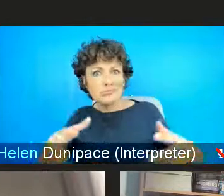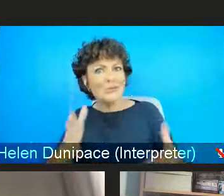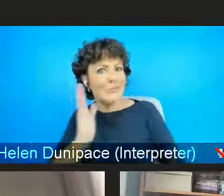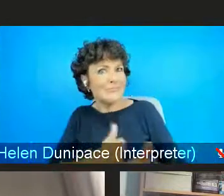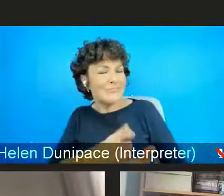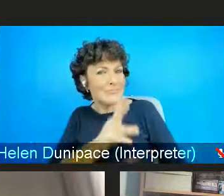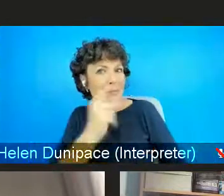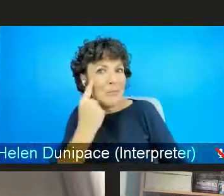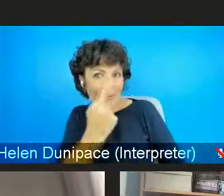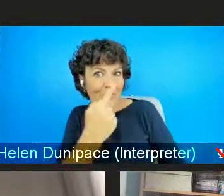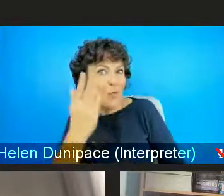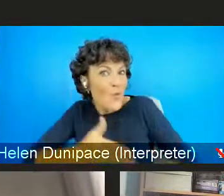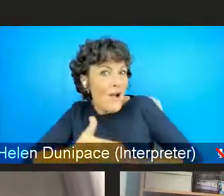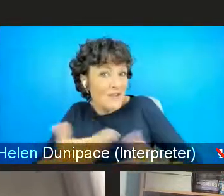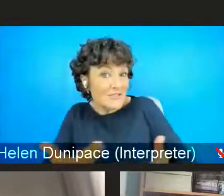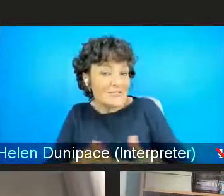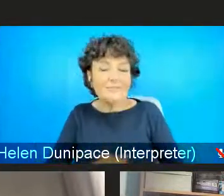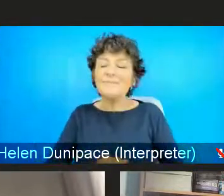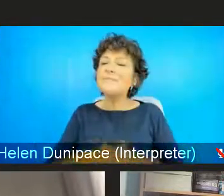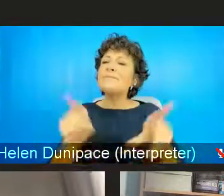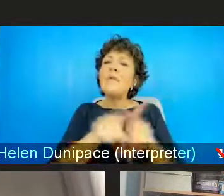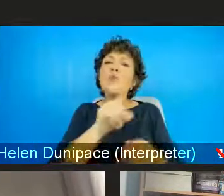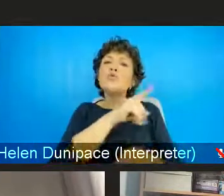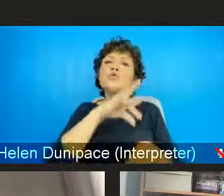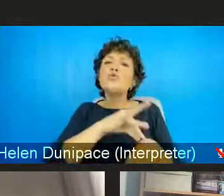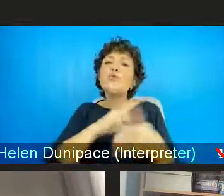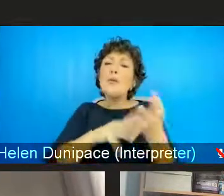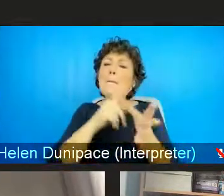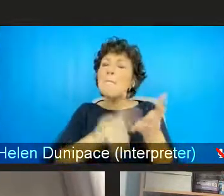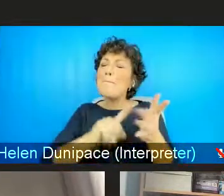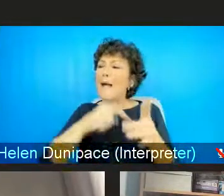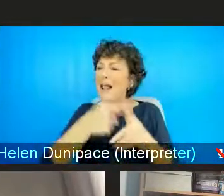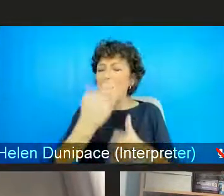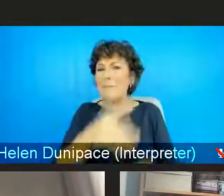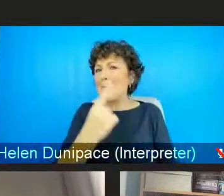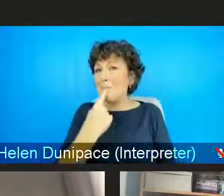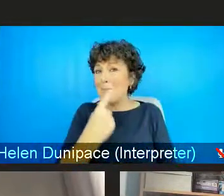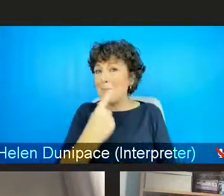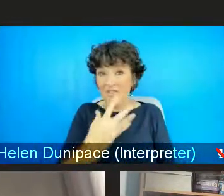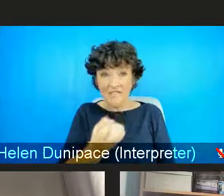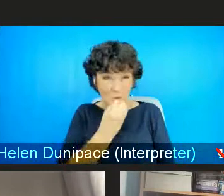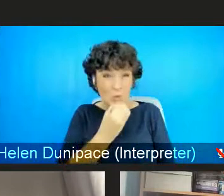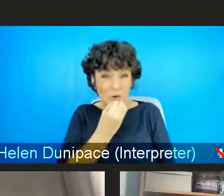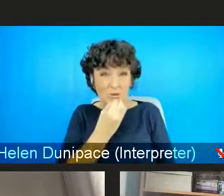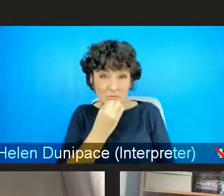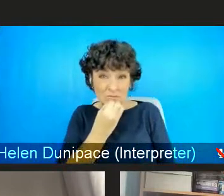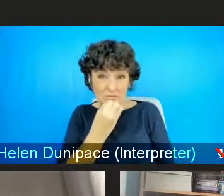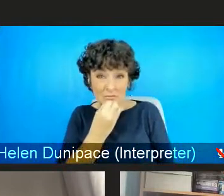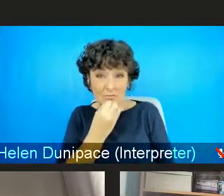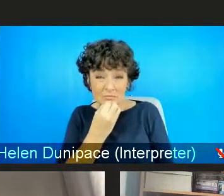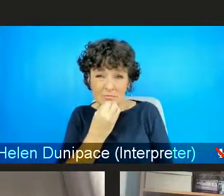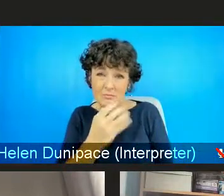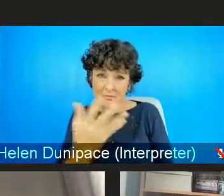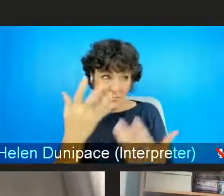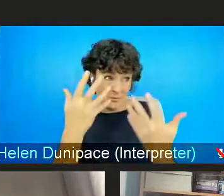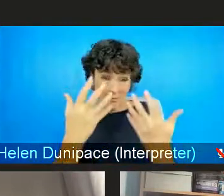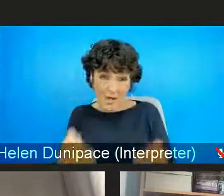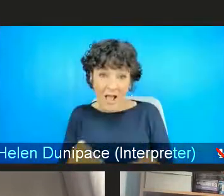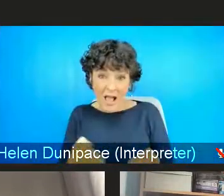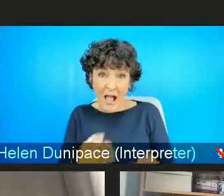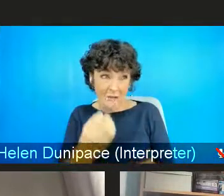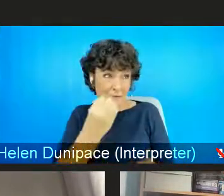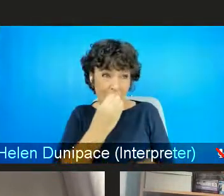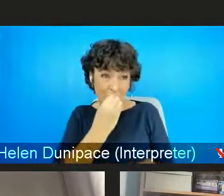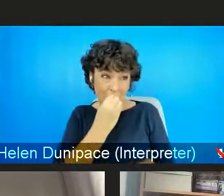Malik, had touched on as well is food. And, you know, we have food deserts within